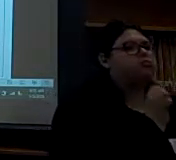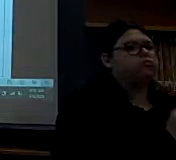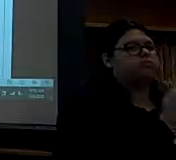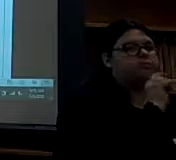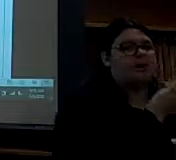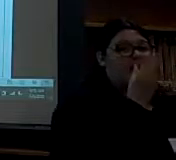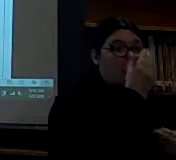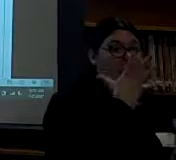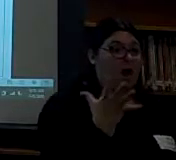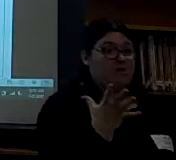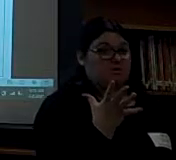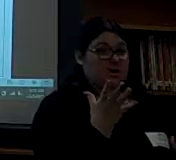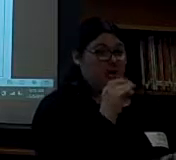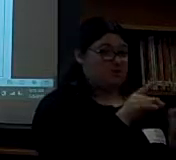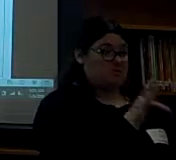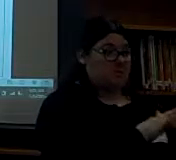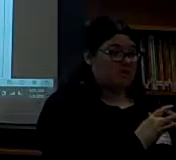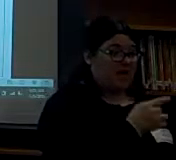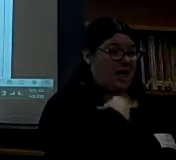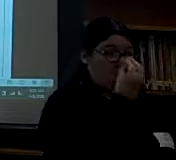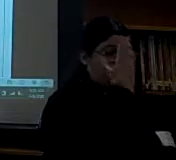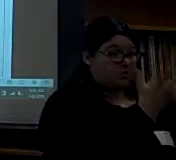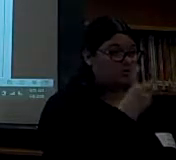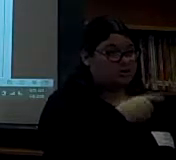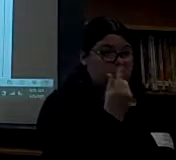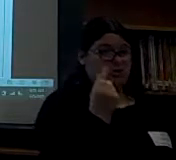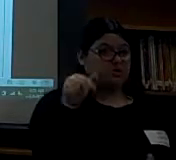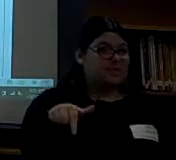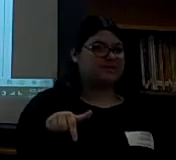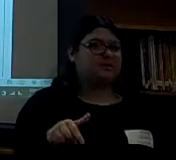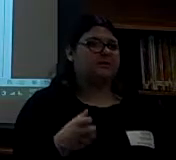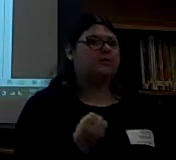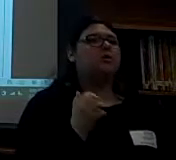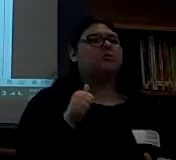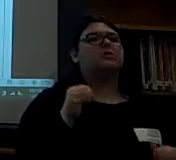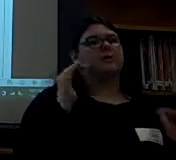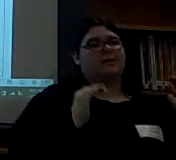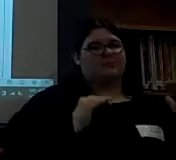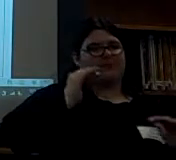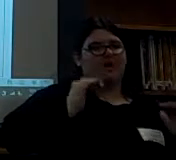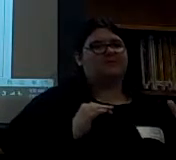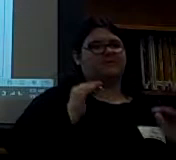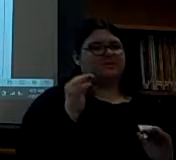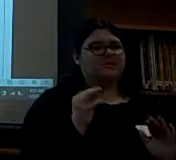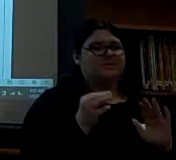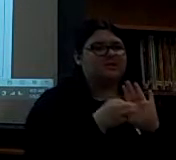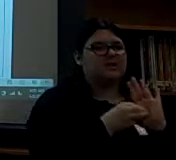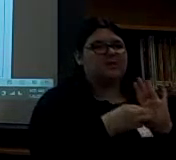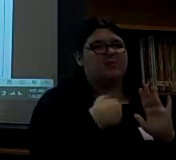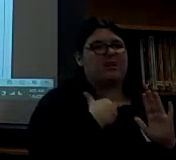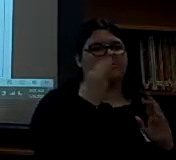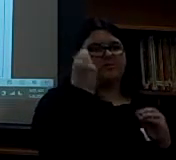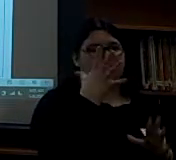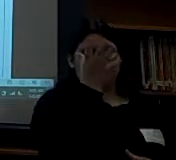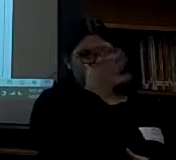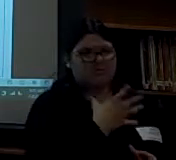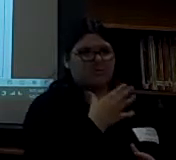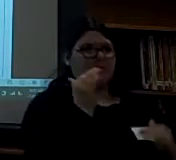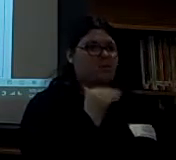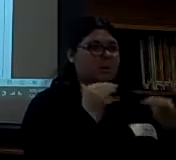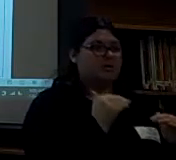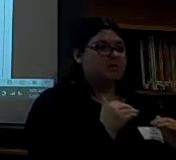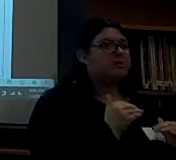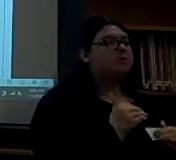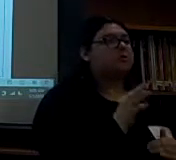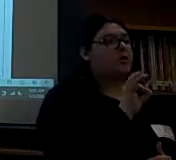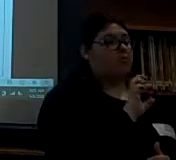don't care that you were in the middle of that. I told you to come to the dinner table. So we can actually balance, and this is the model that I actually teach parents, is balancing being firm